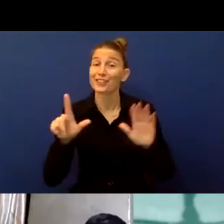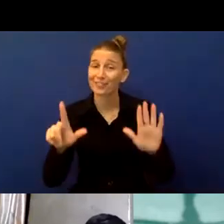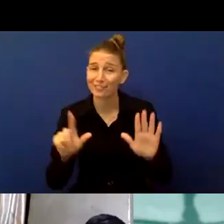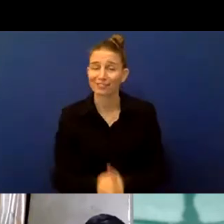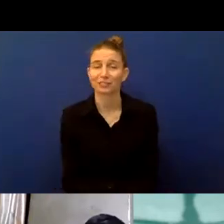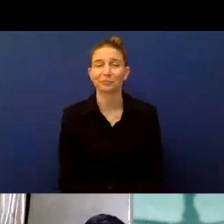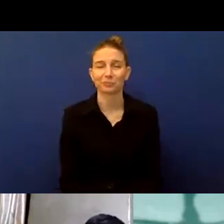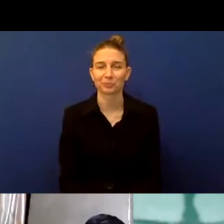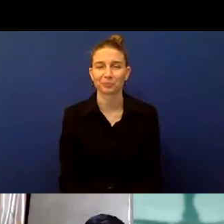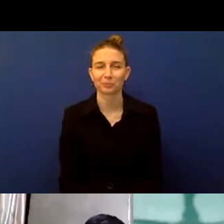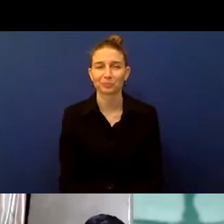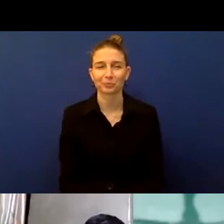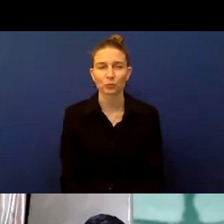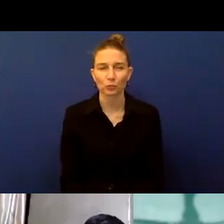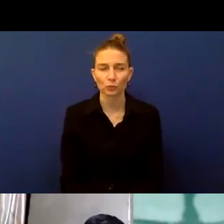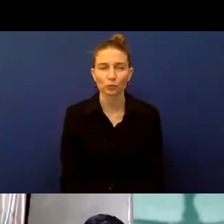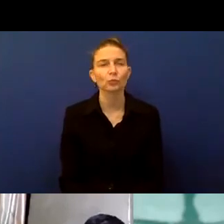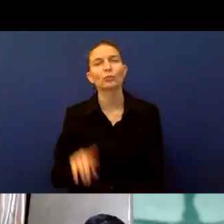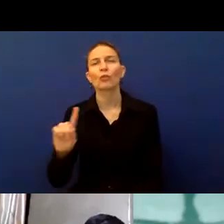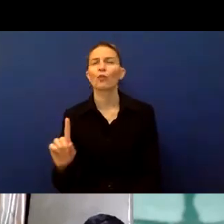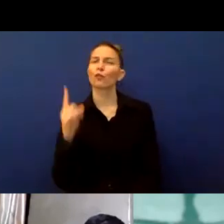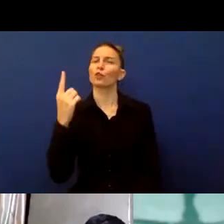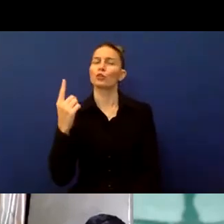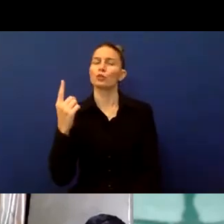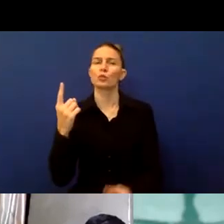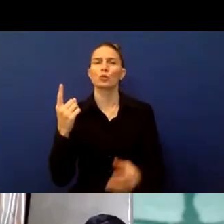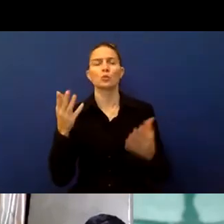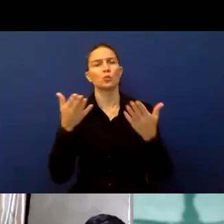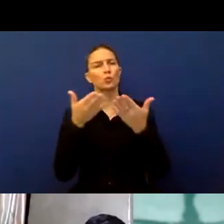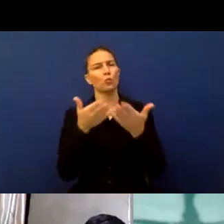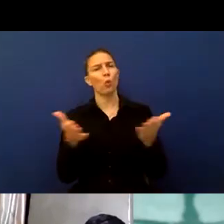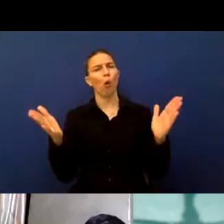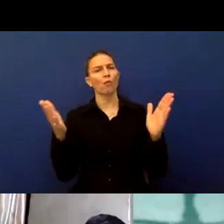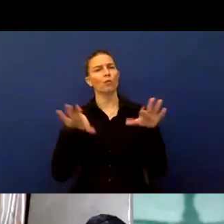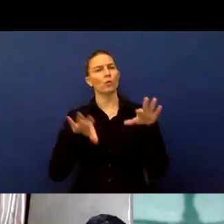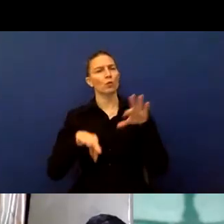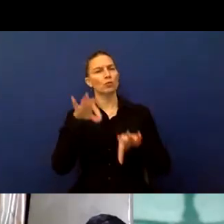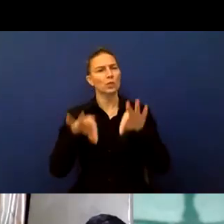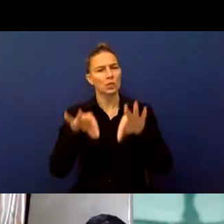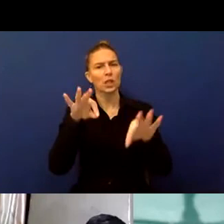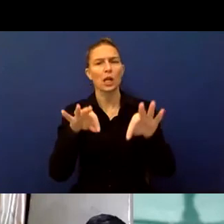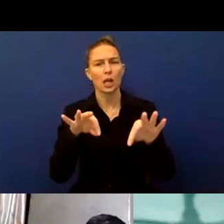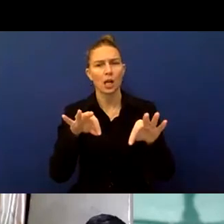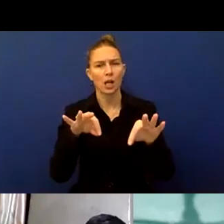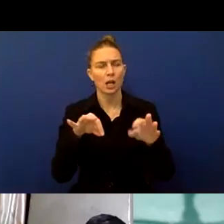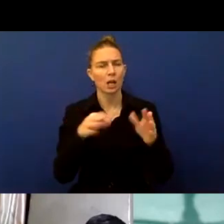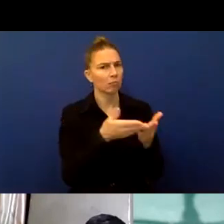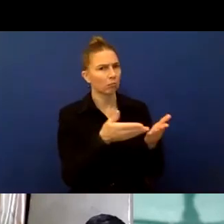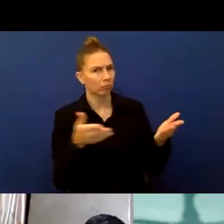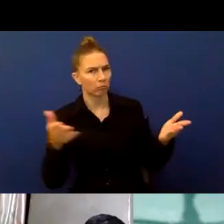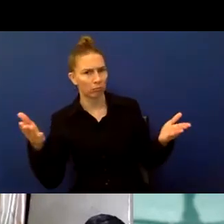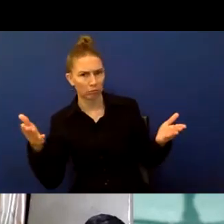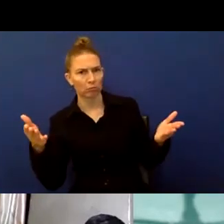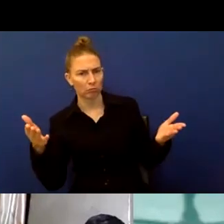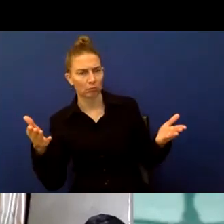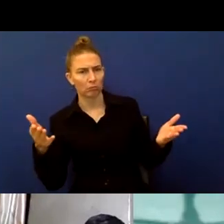with, the overall results of the least developed countries come to be about